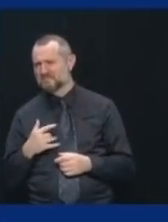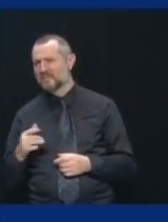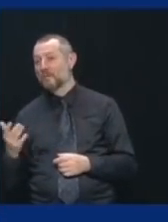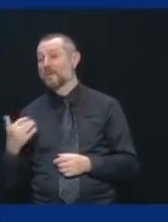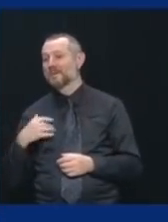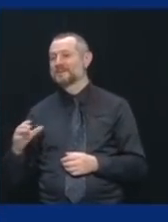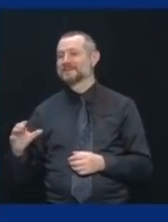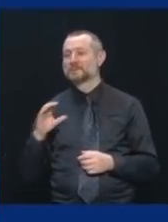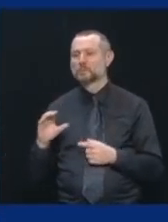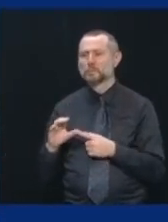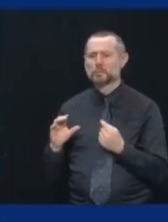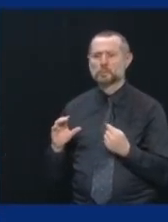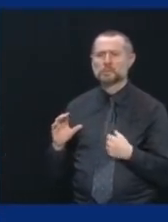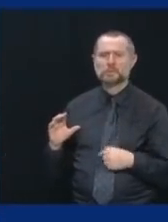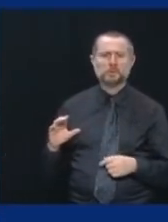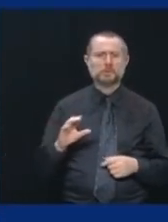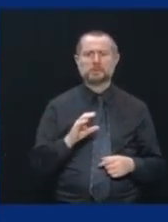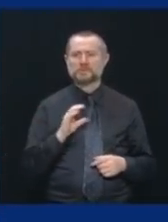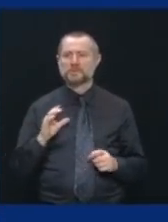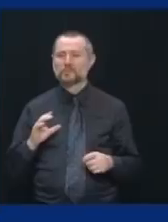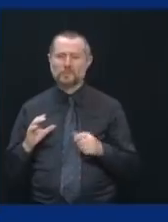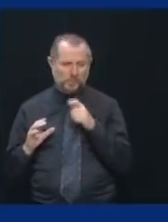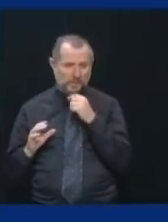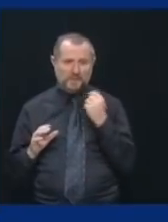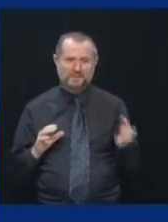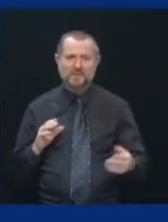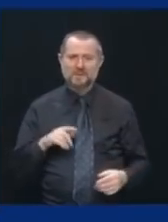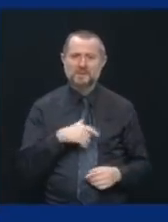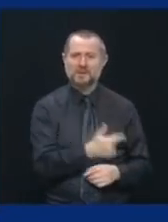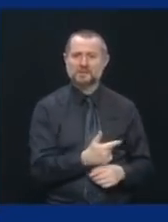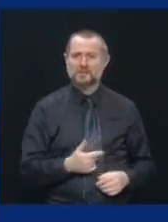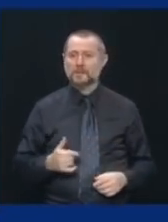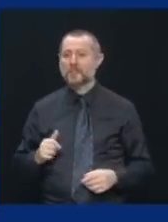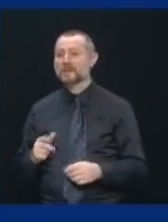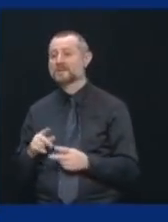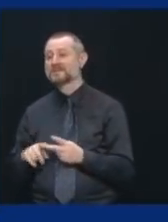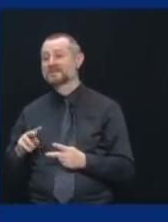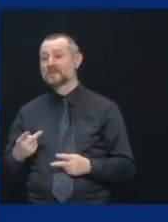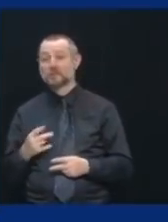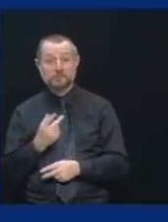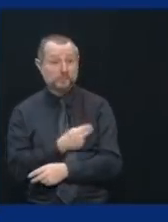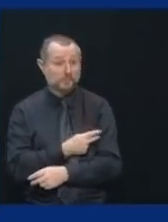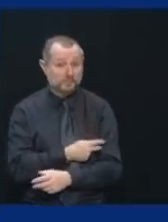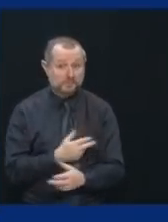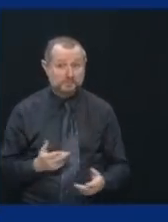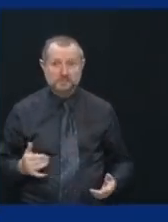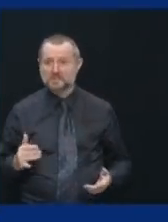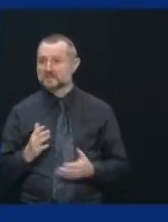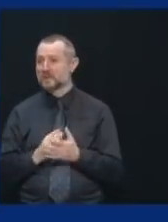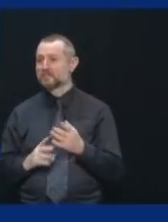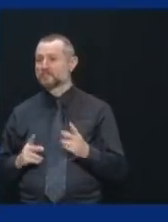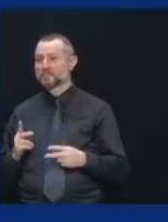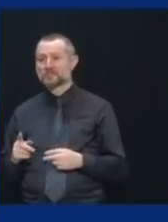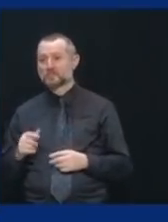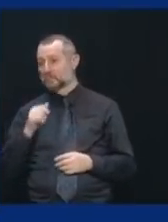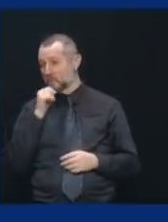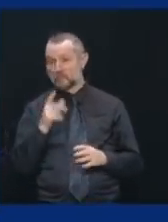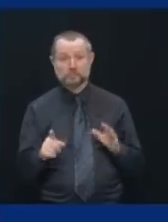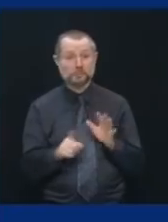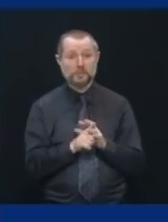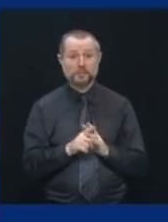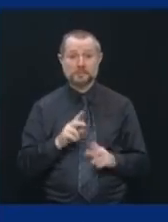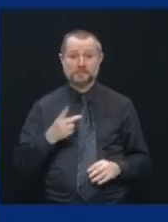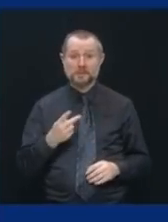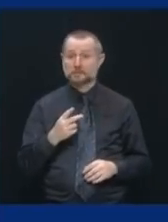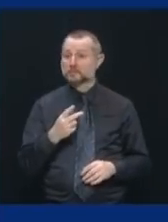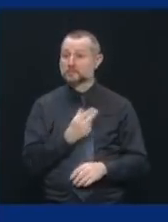reallocate excess allocations? Second doses. Some people won't come back for their second dose. I